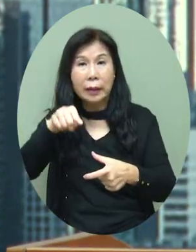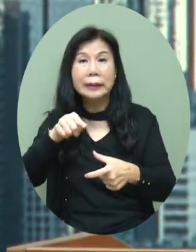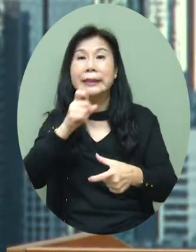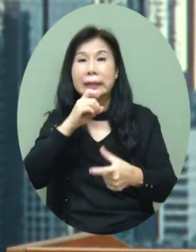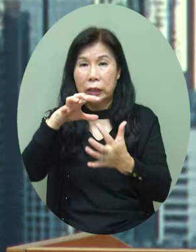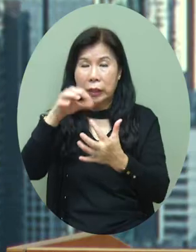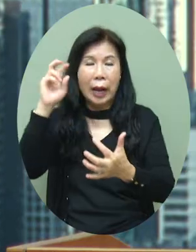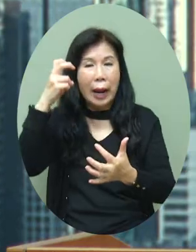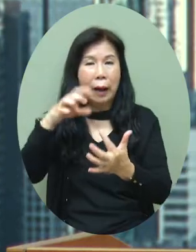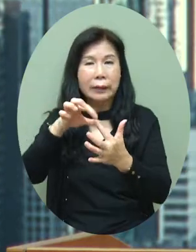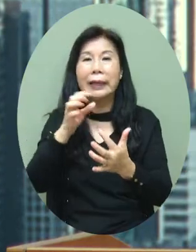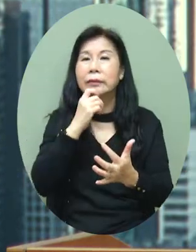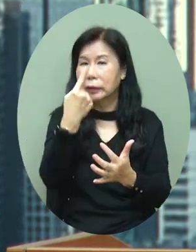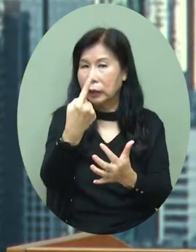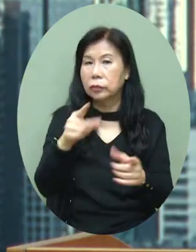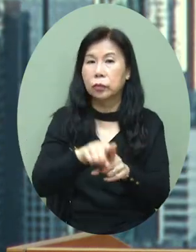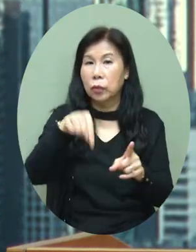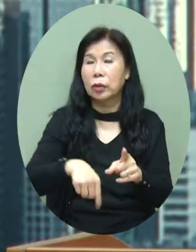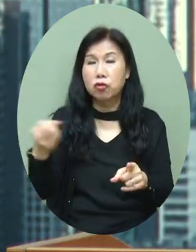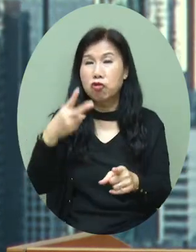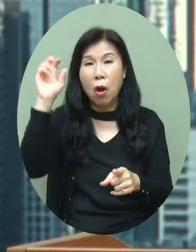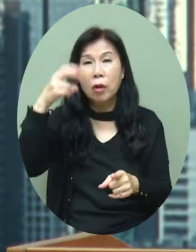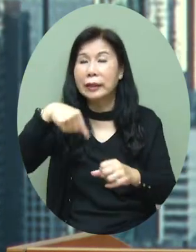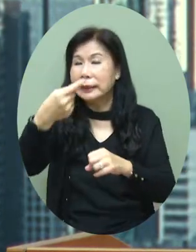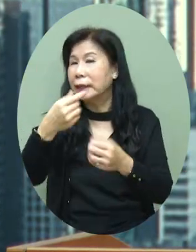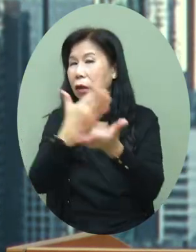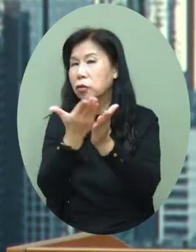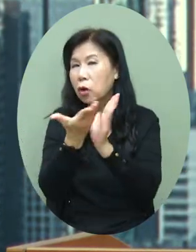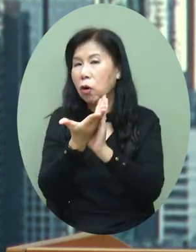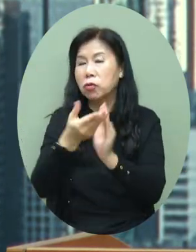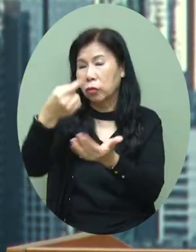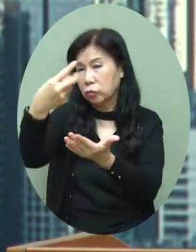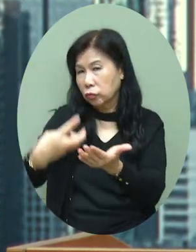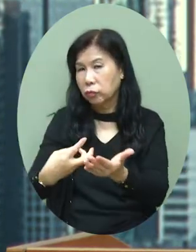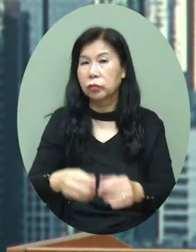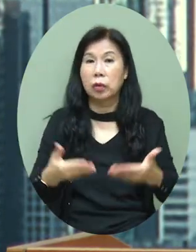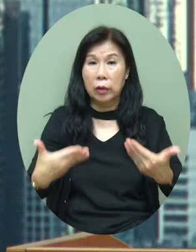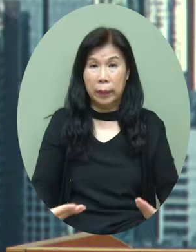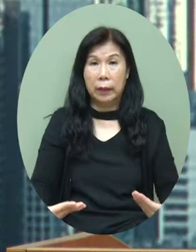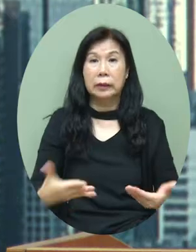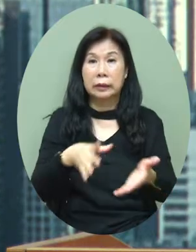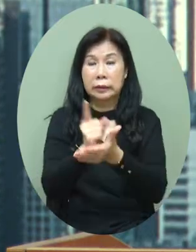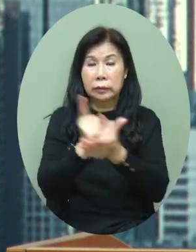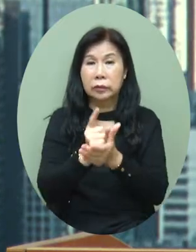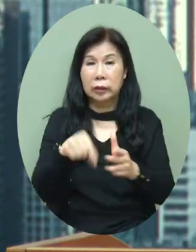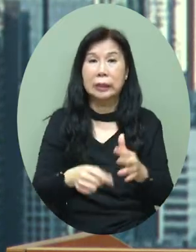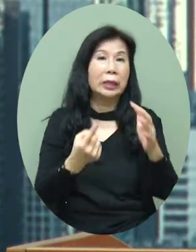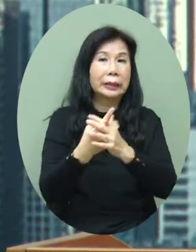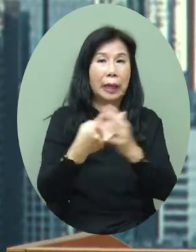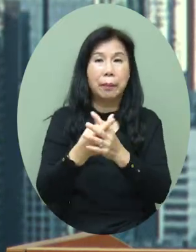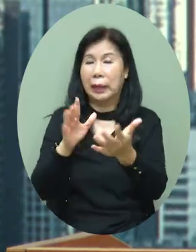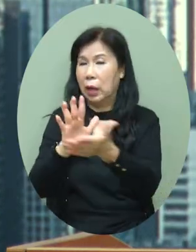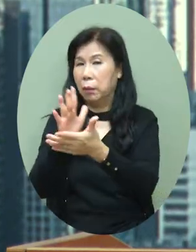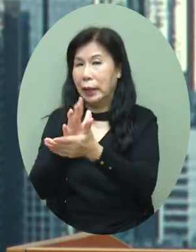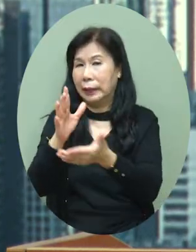also taken into account other considerations. And this is a special year. Our economy is